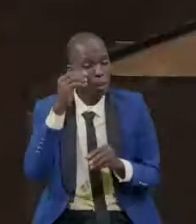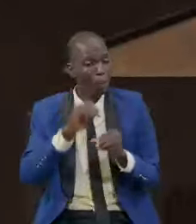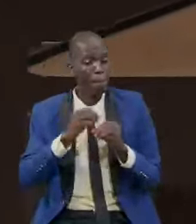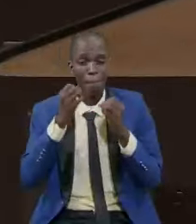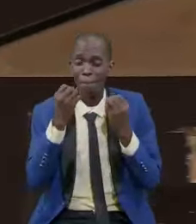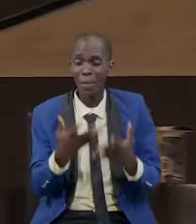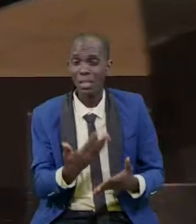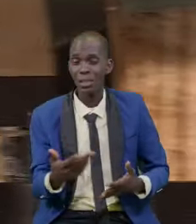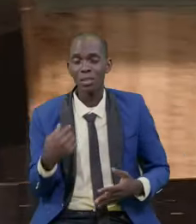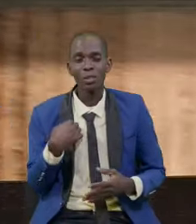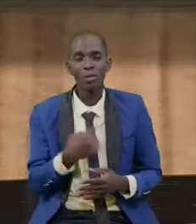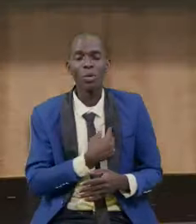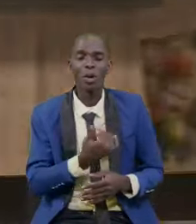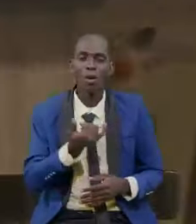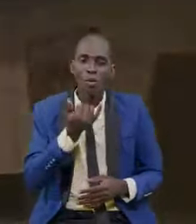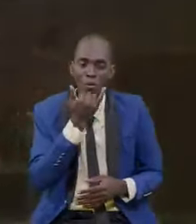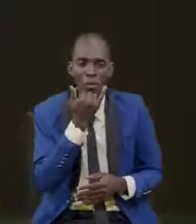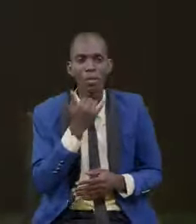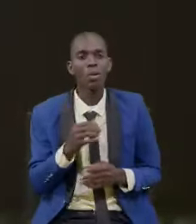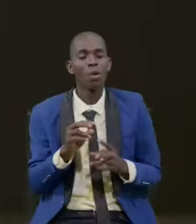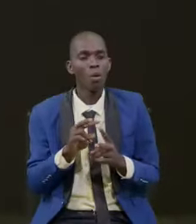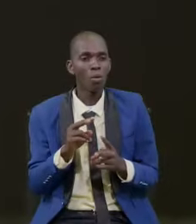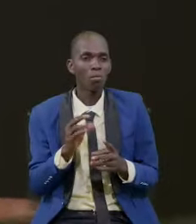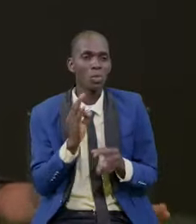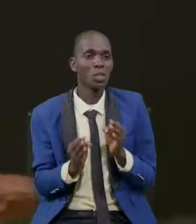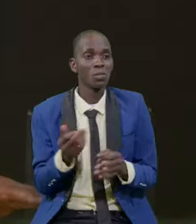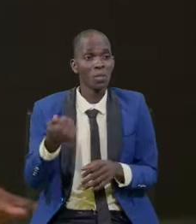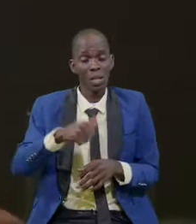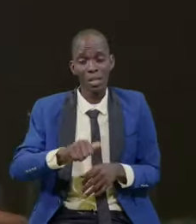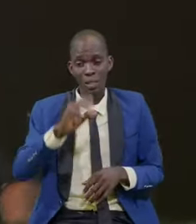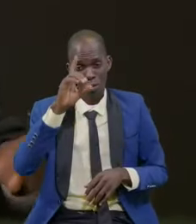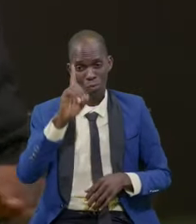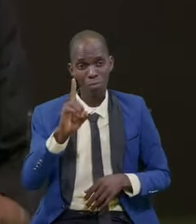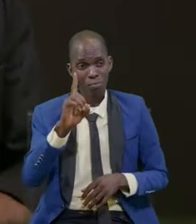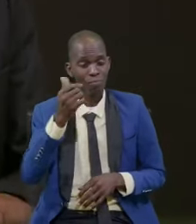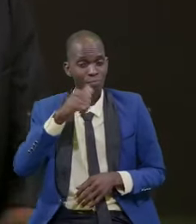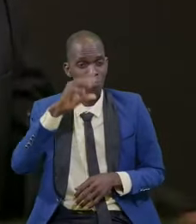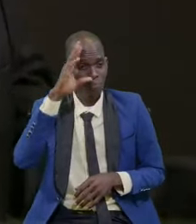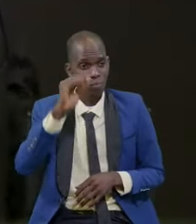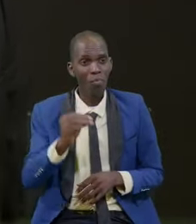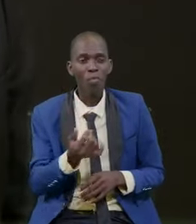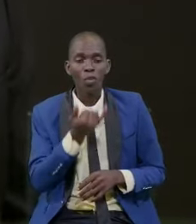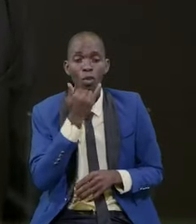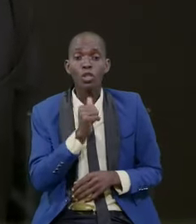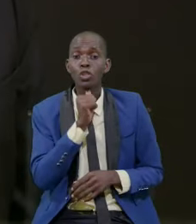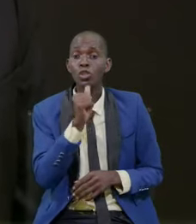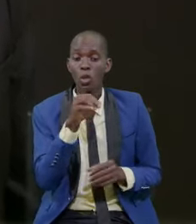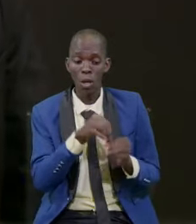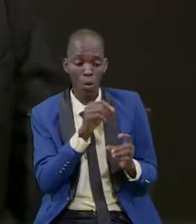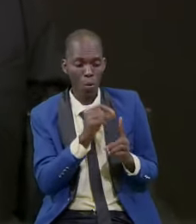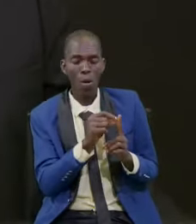things we offend. Or if any man offend not in word, the